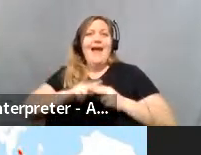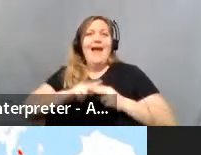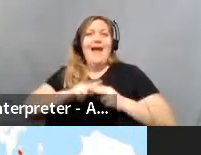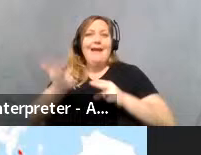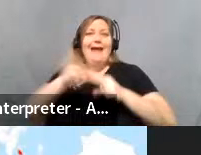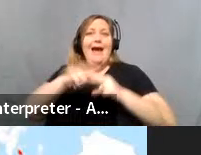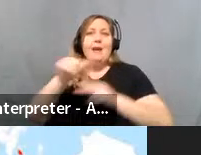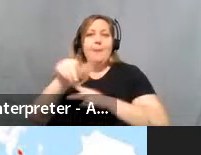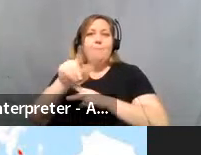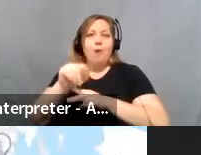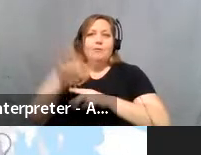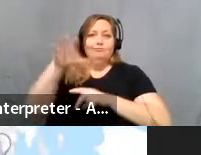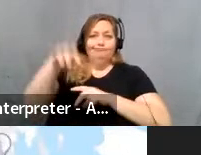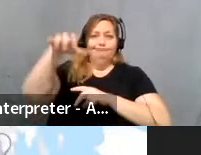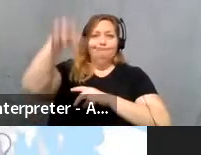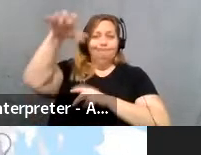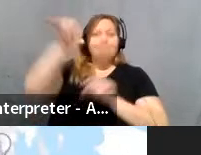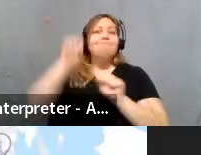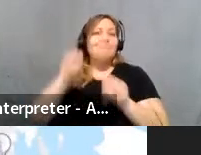slide, please.